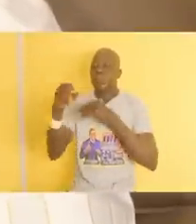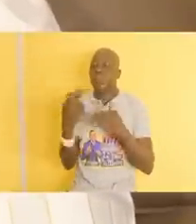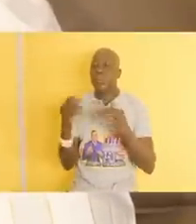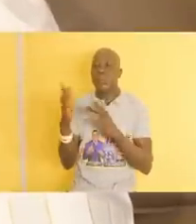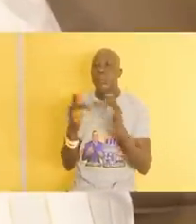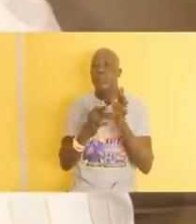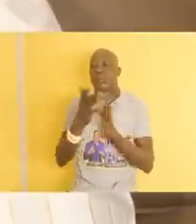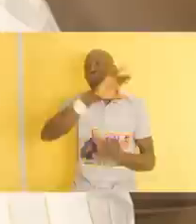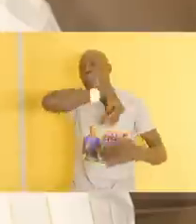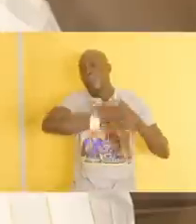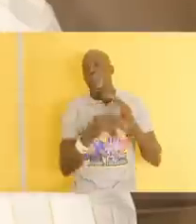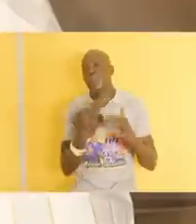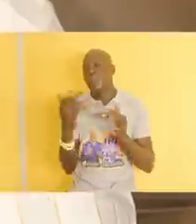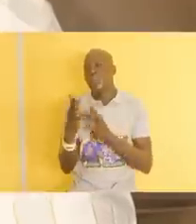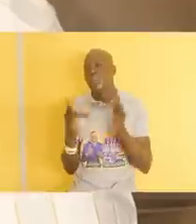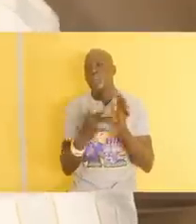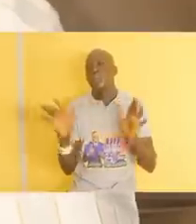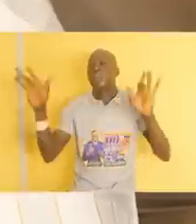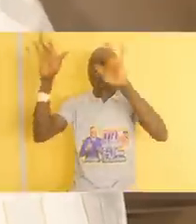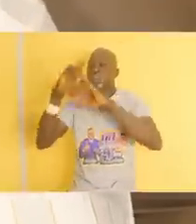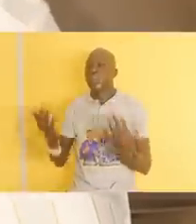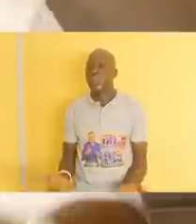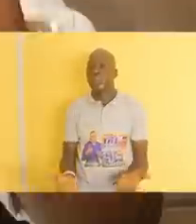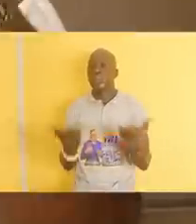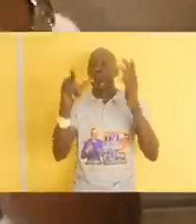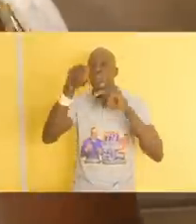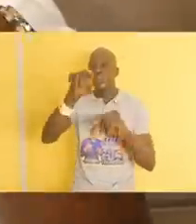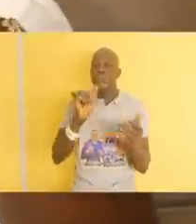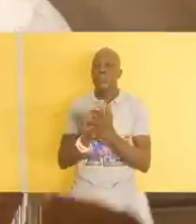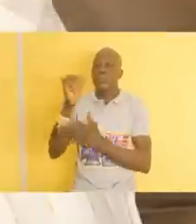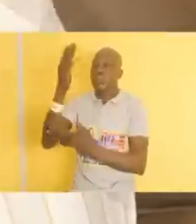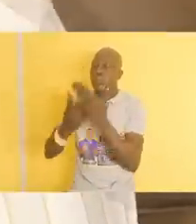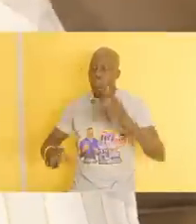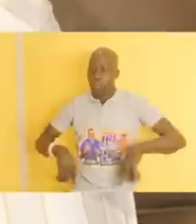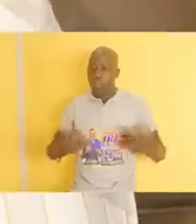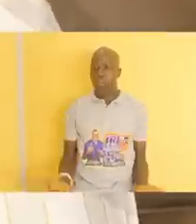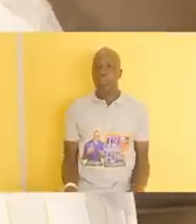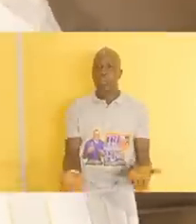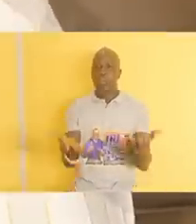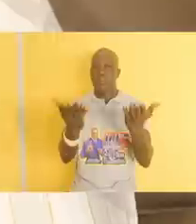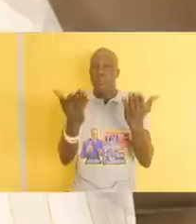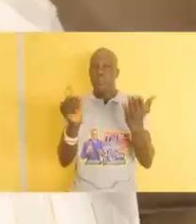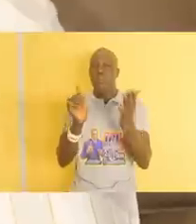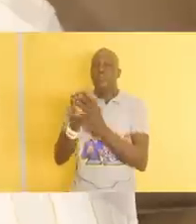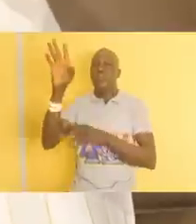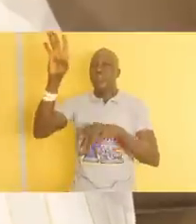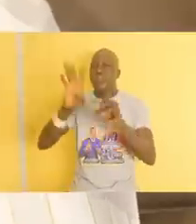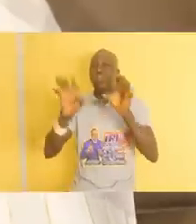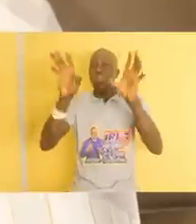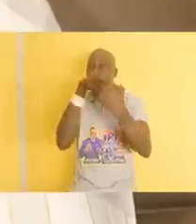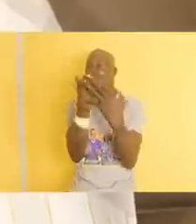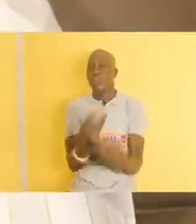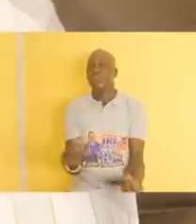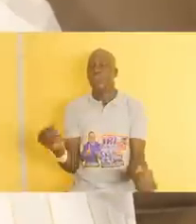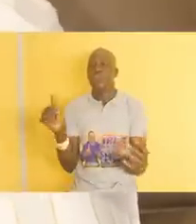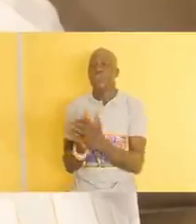In the name of Jesus. Oruko Jesu. In the name of Jesus. I no big day for. Amen. You wait there for you. Ayi e ma dide. Amen. Ore ma gbo.